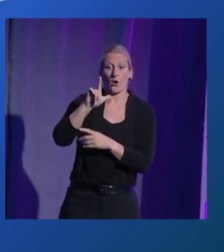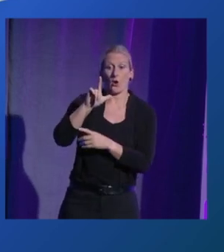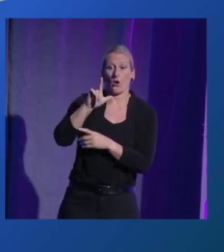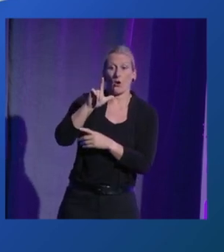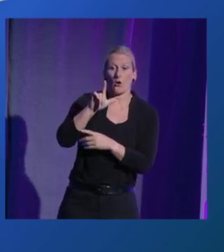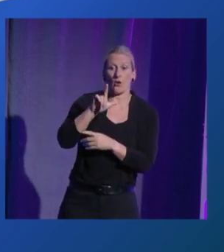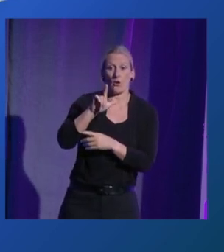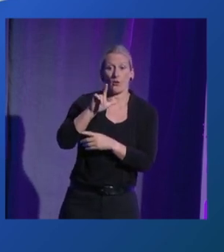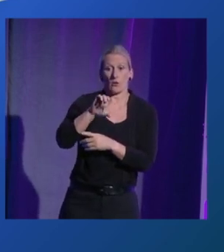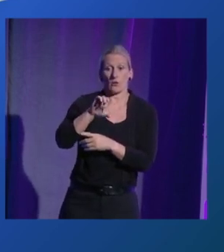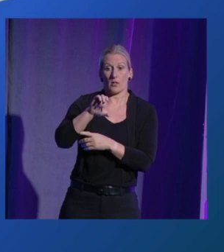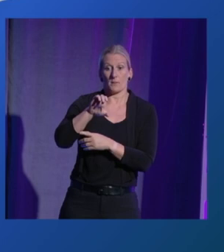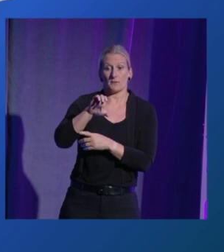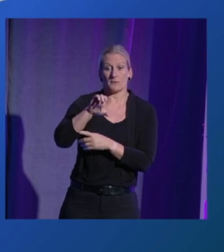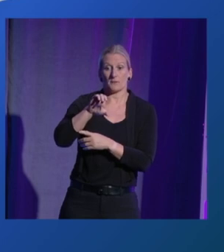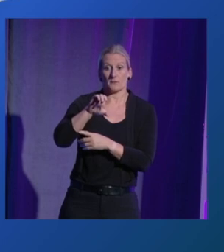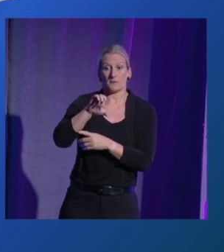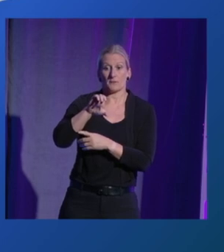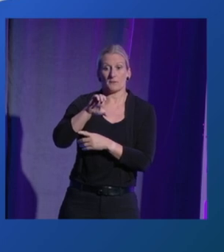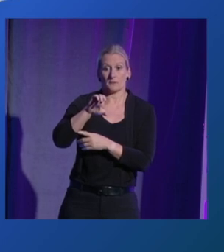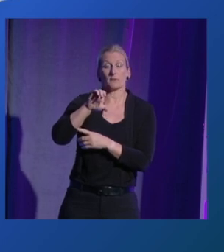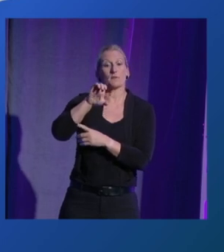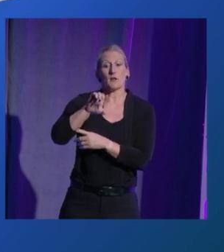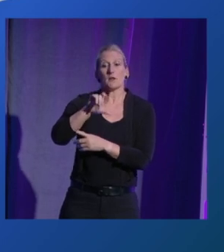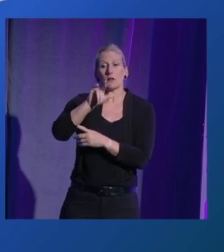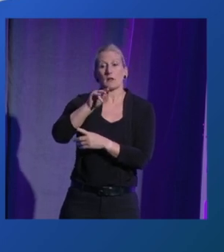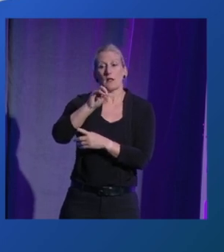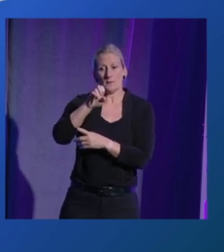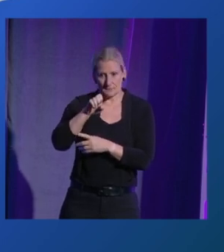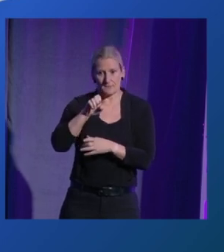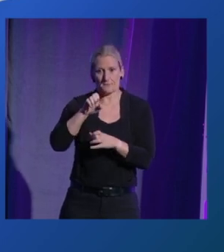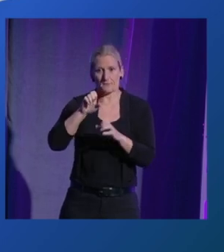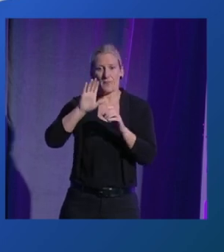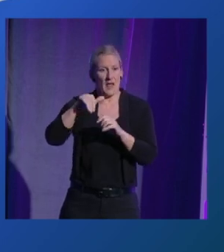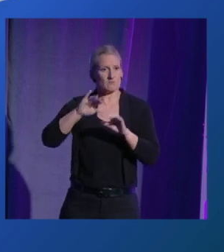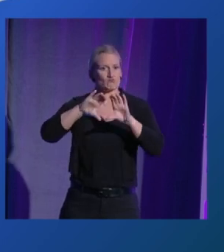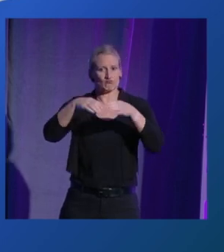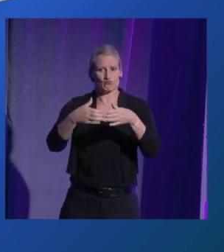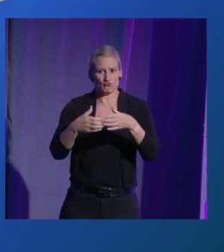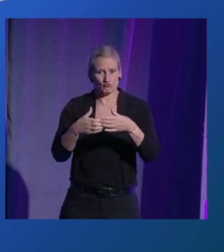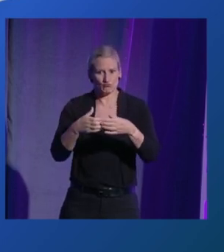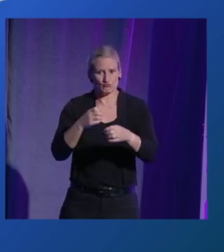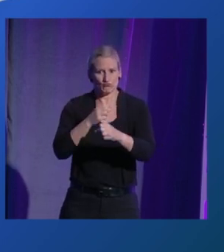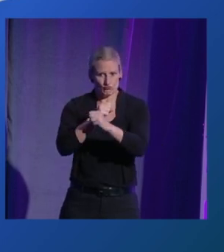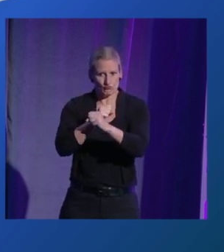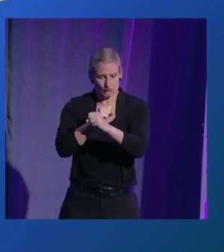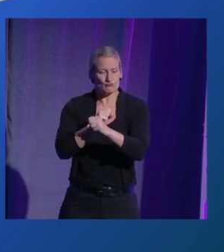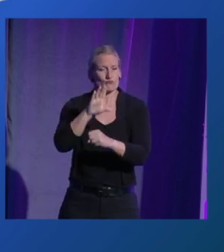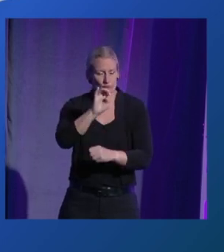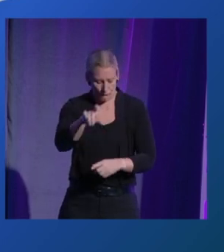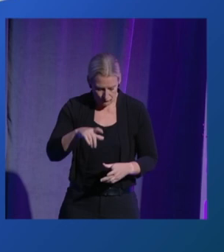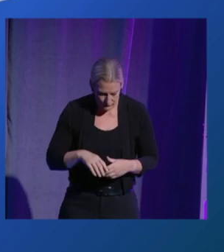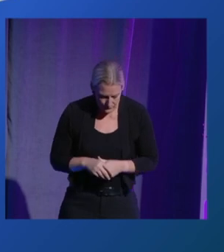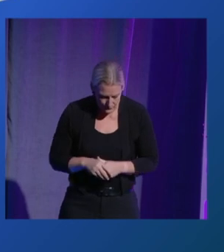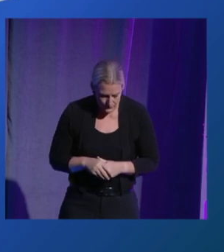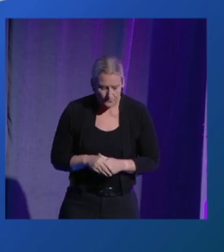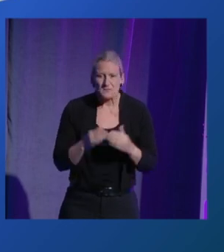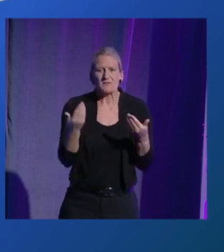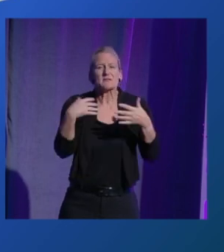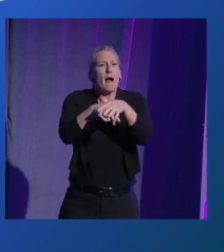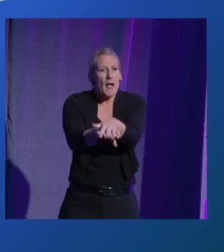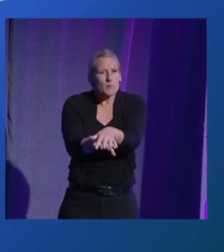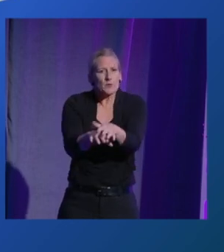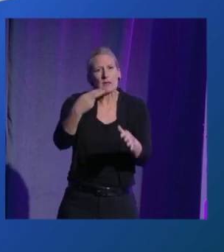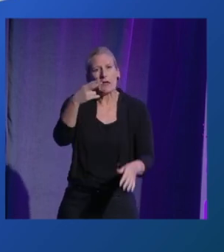members from multiple disciplin PLS across multiple parts of our agency bring skill sets such as GE analysis uh hybrid gean